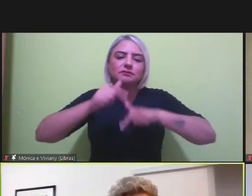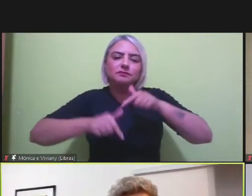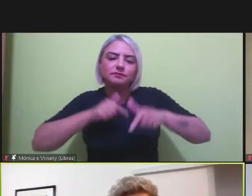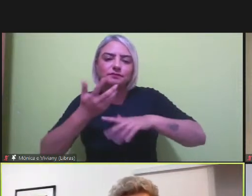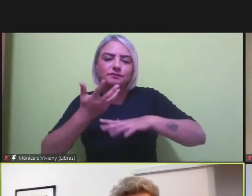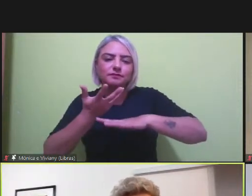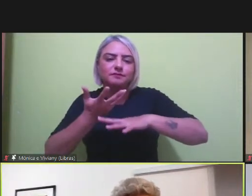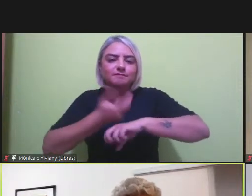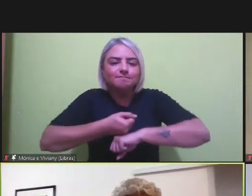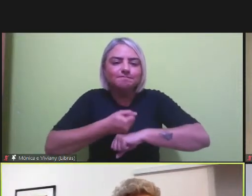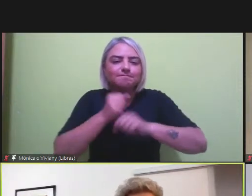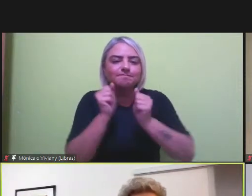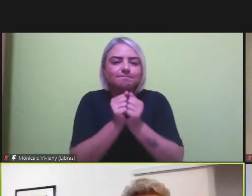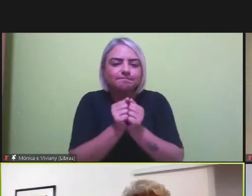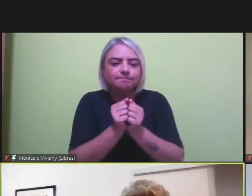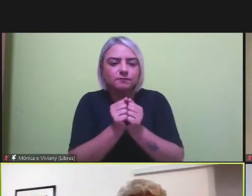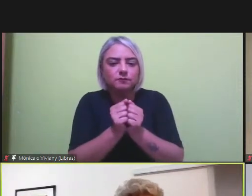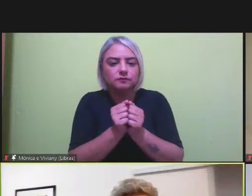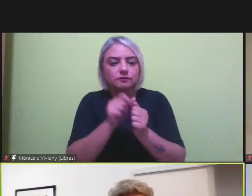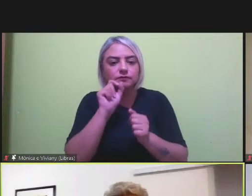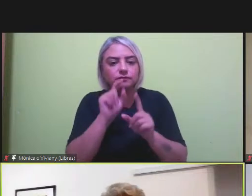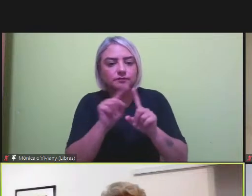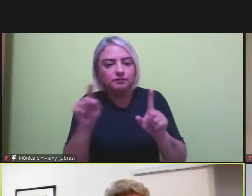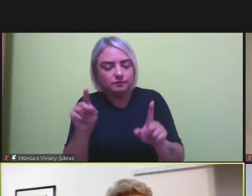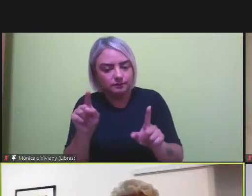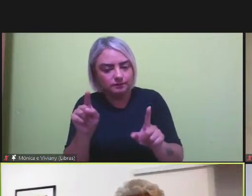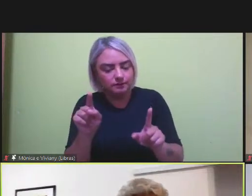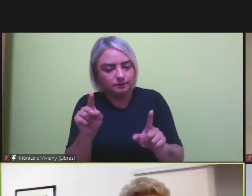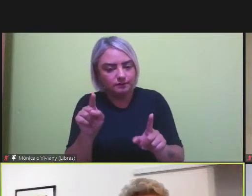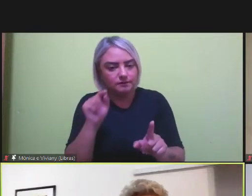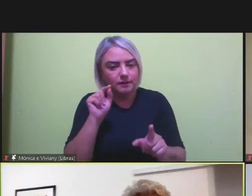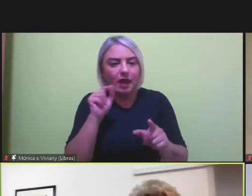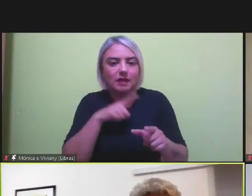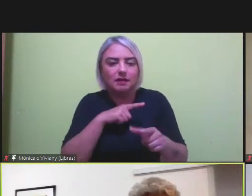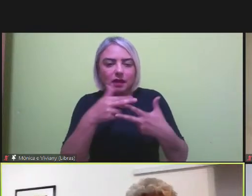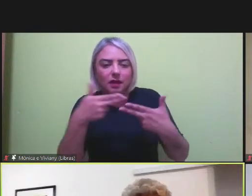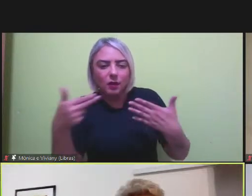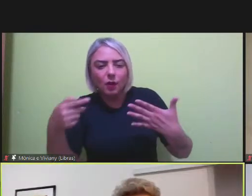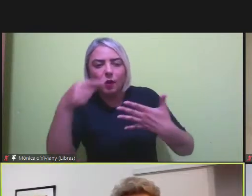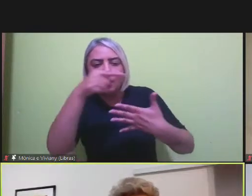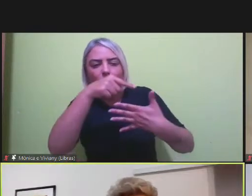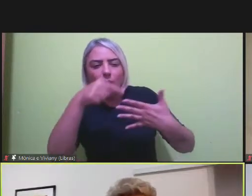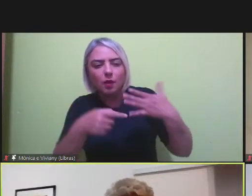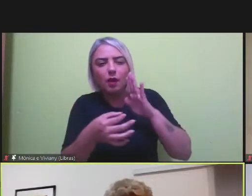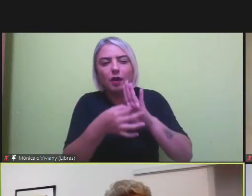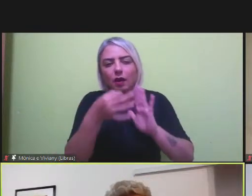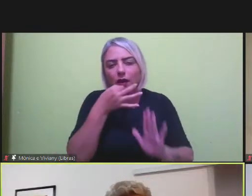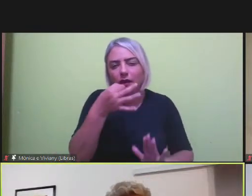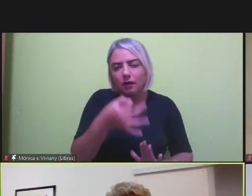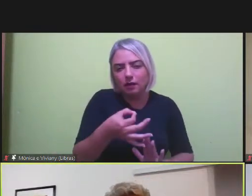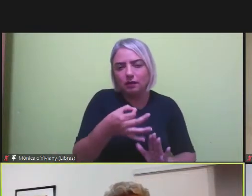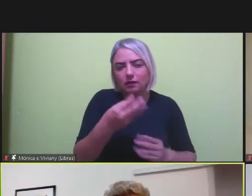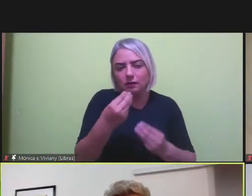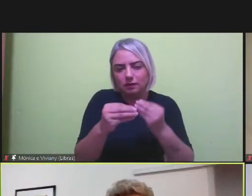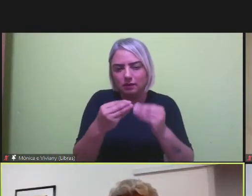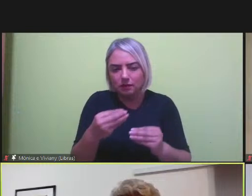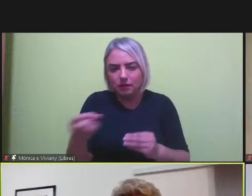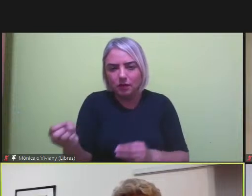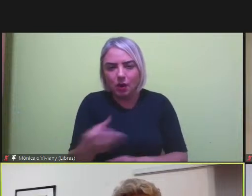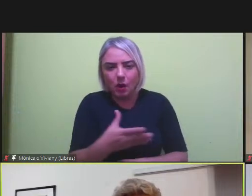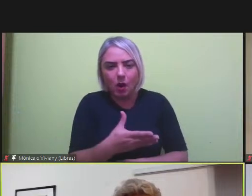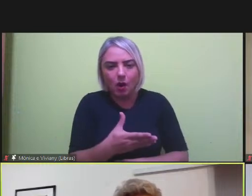of work, integral work, amongst the different areas. But there are elements, critical elements being